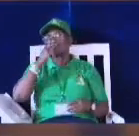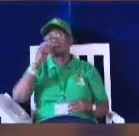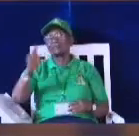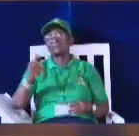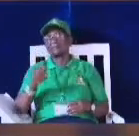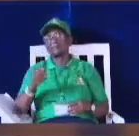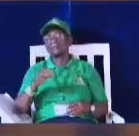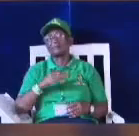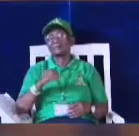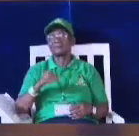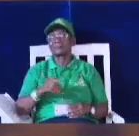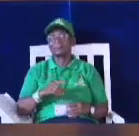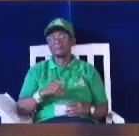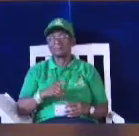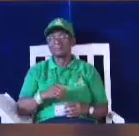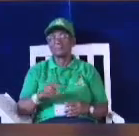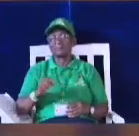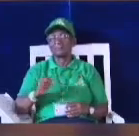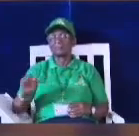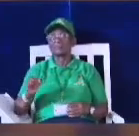And the stooling stopped.